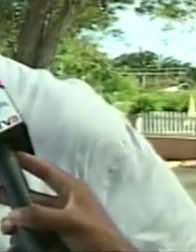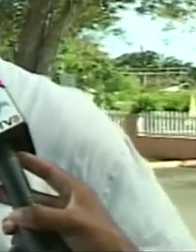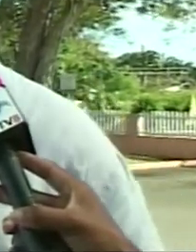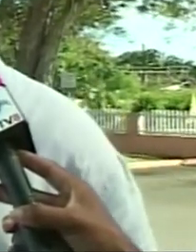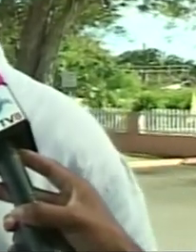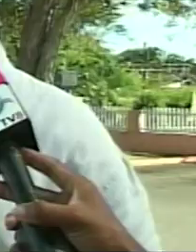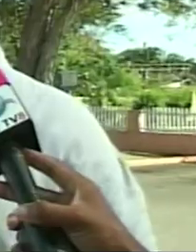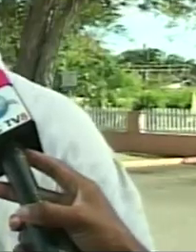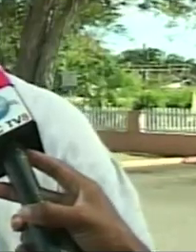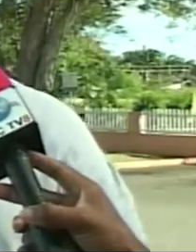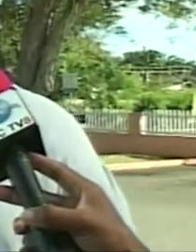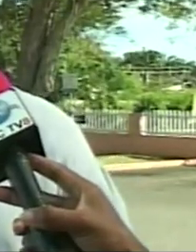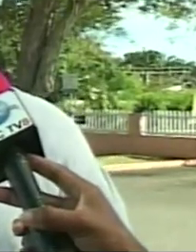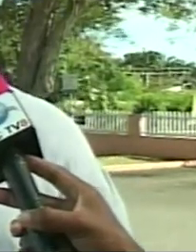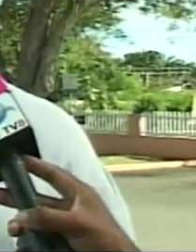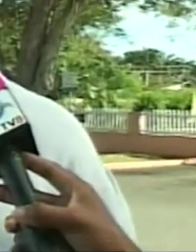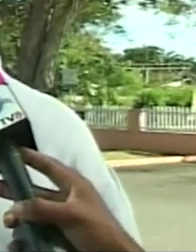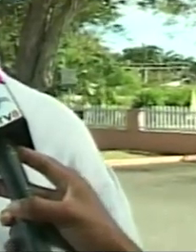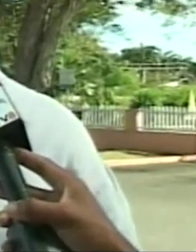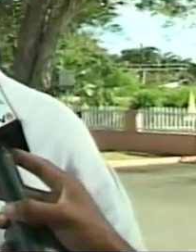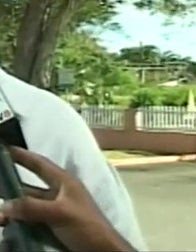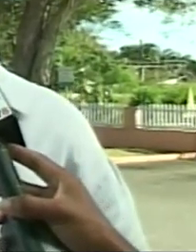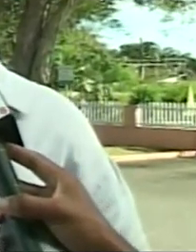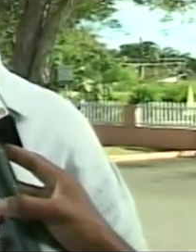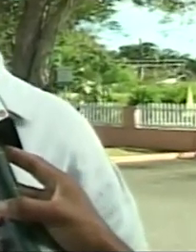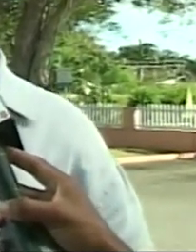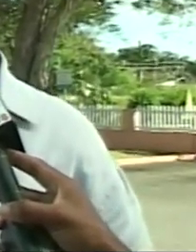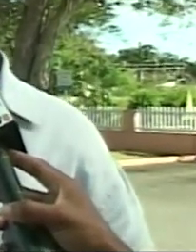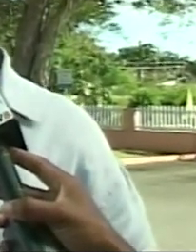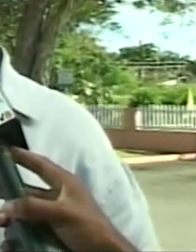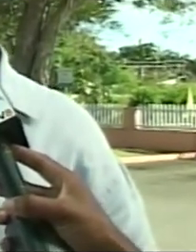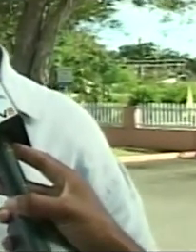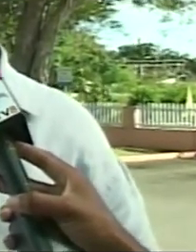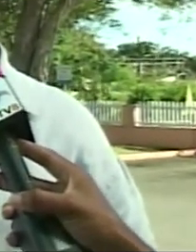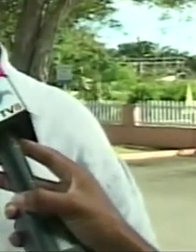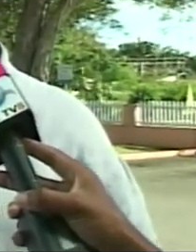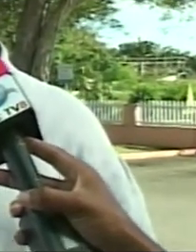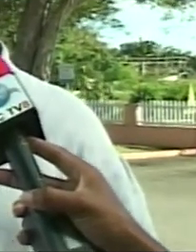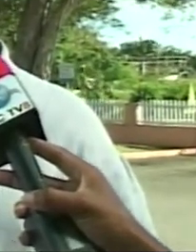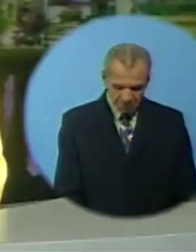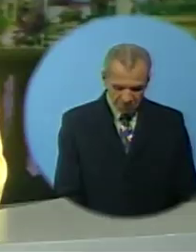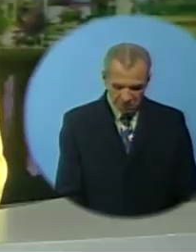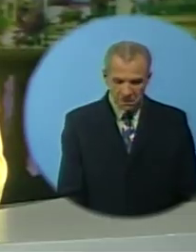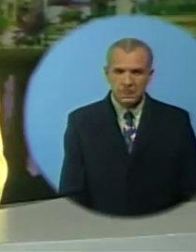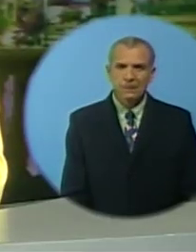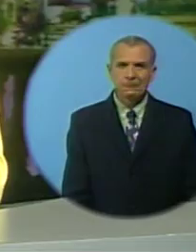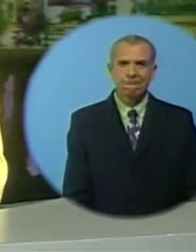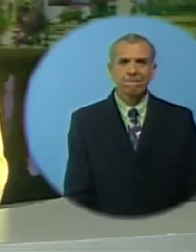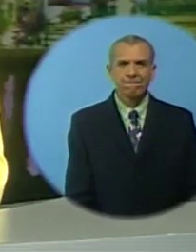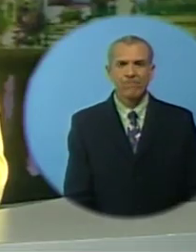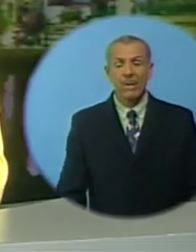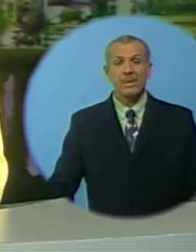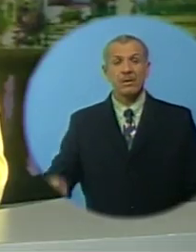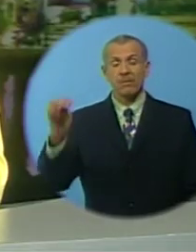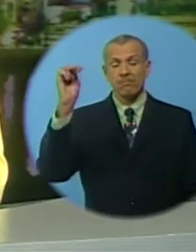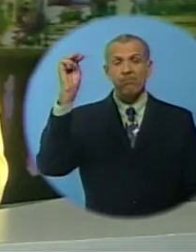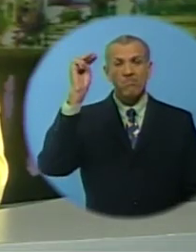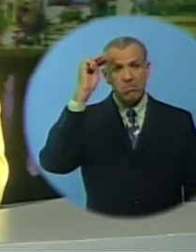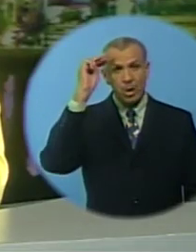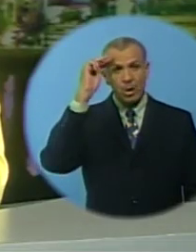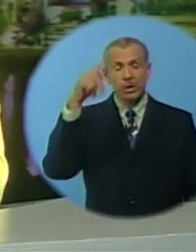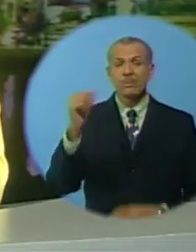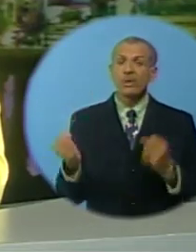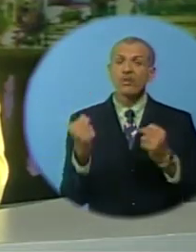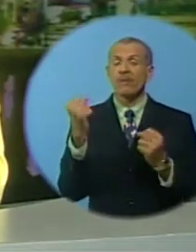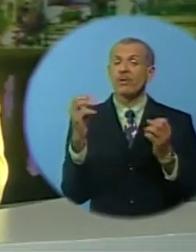burn. So I told the paramedic about it. He told me, well, hang in there a little bit, he can check with me shortly. Mr. Maloney, who's been driving